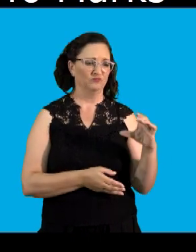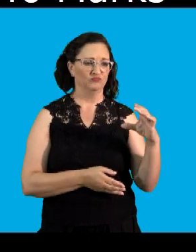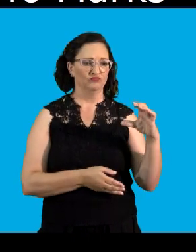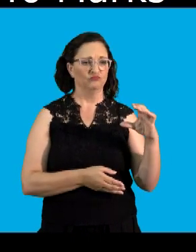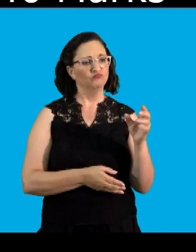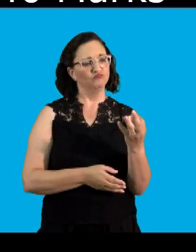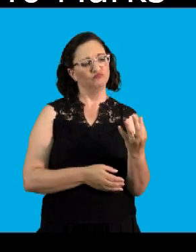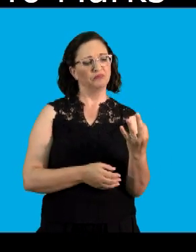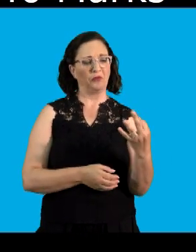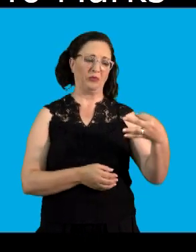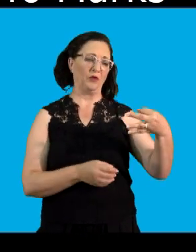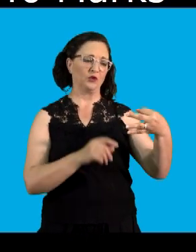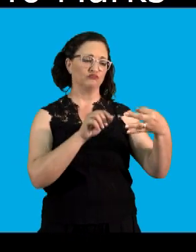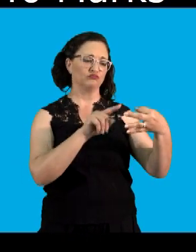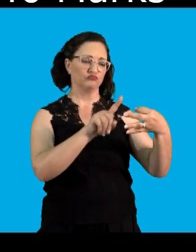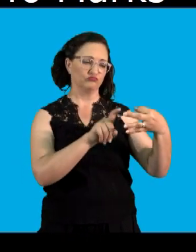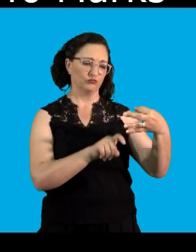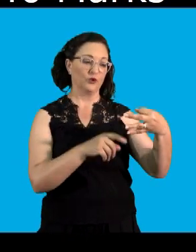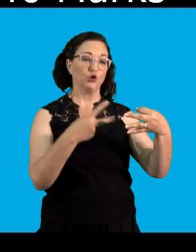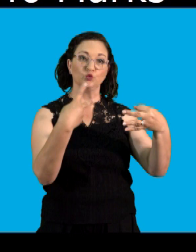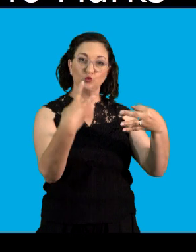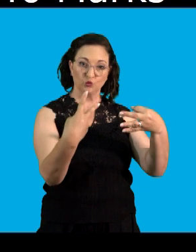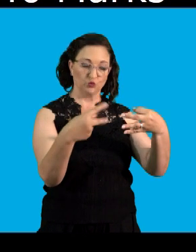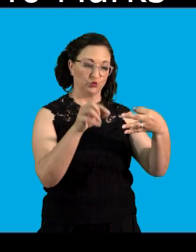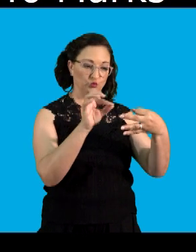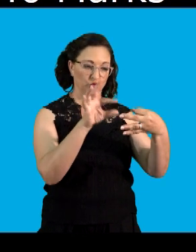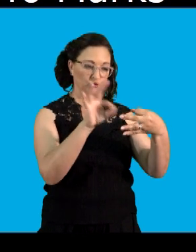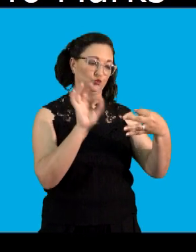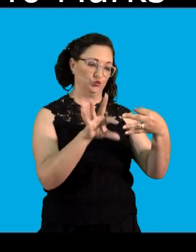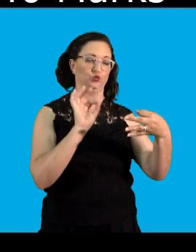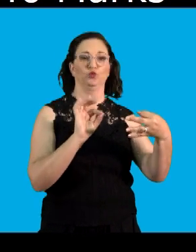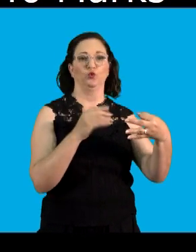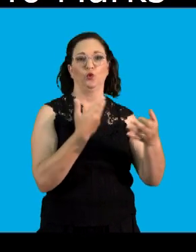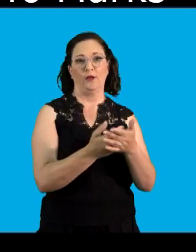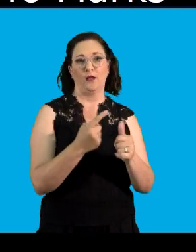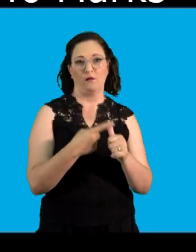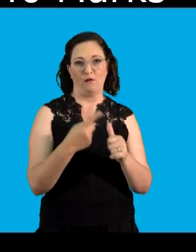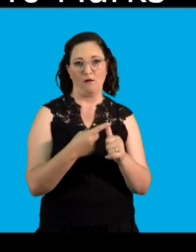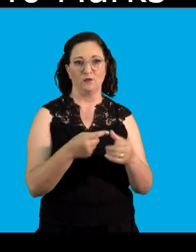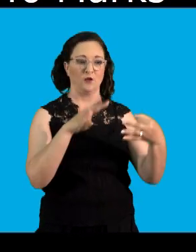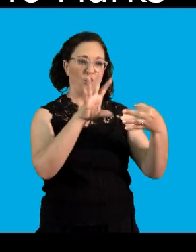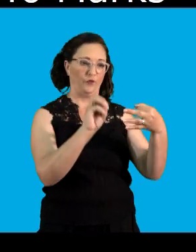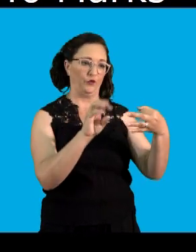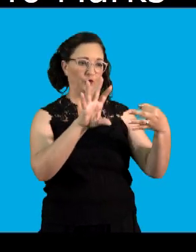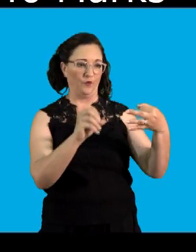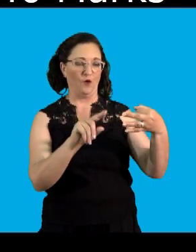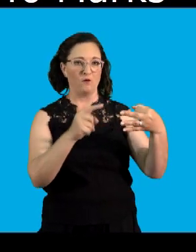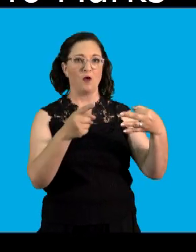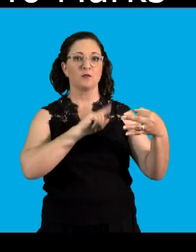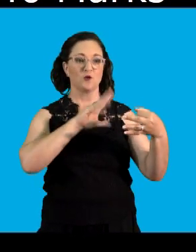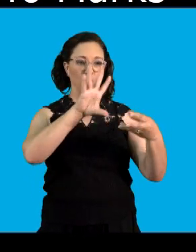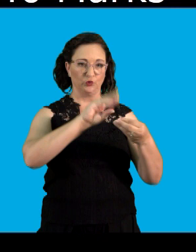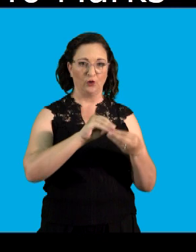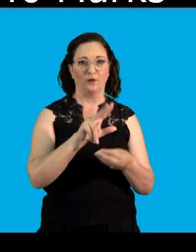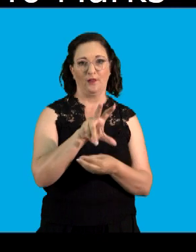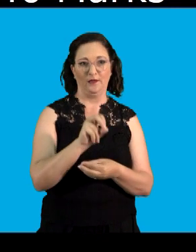any 2 questions out of the 3 questions that will be given, and it's 80 marks. And then Section C has got 2